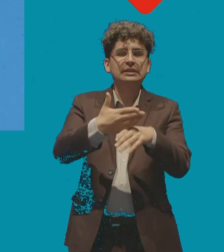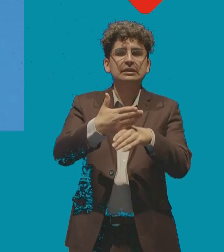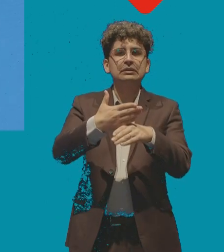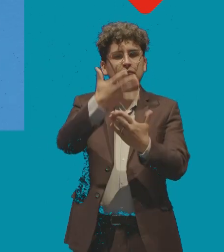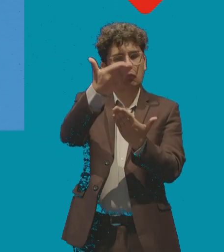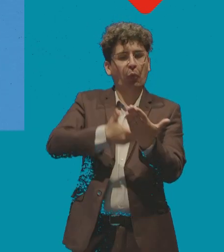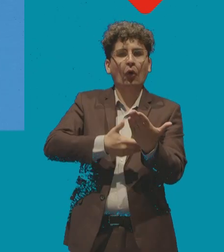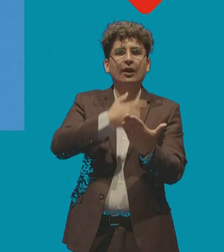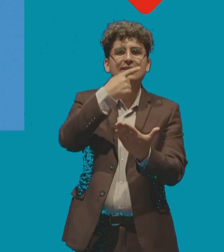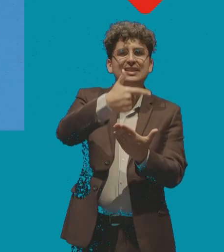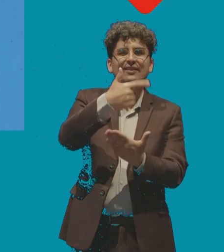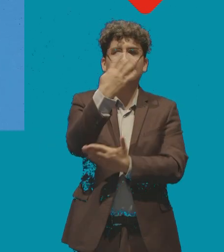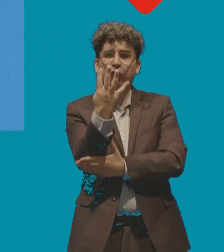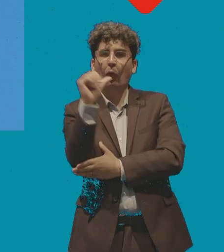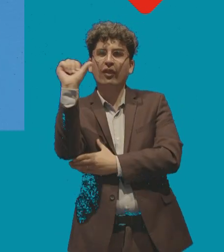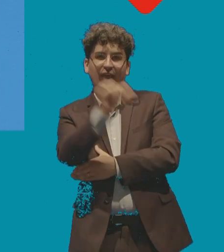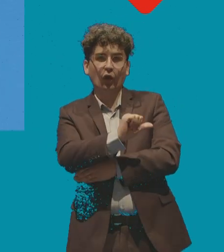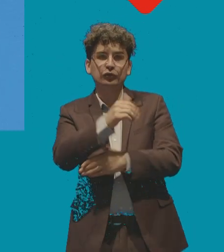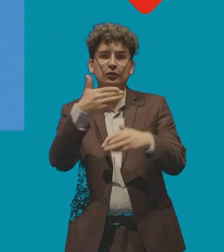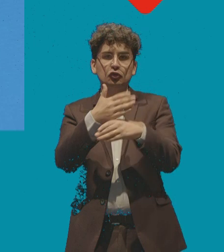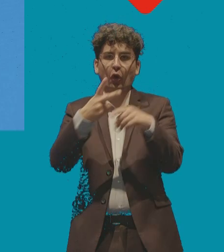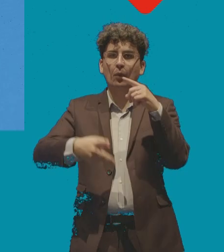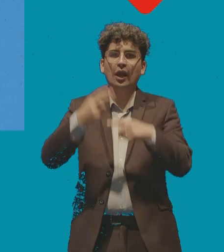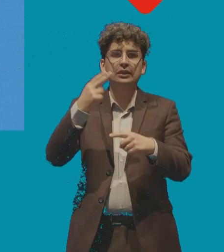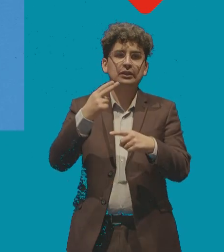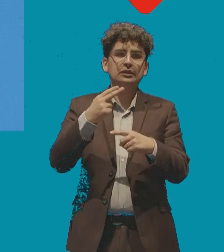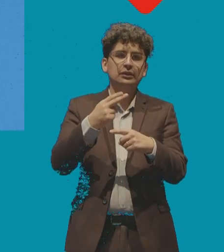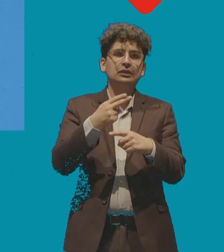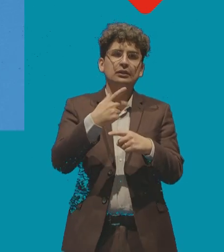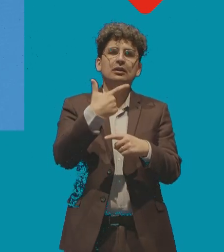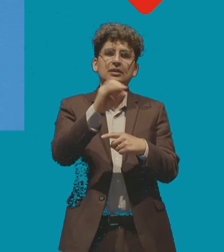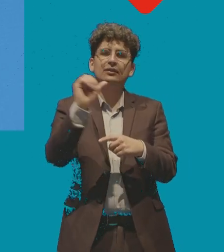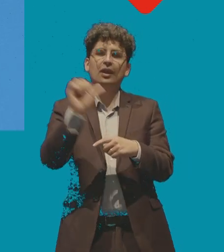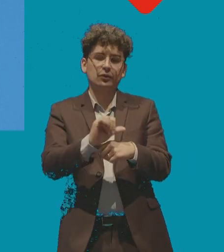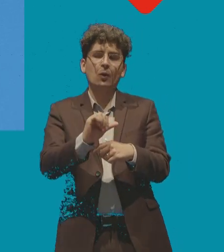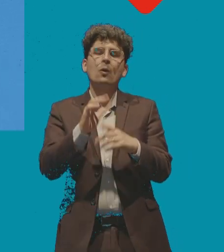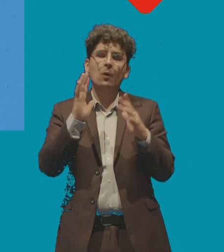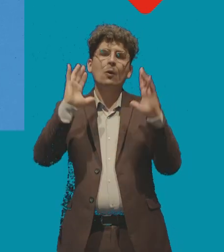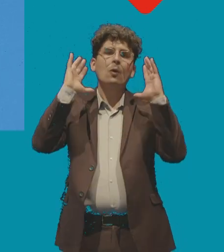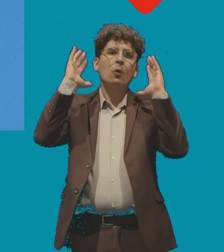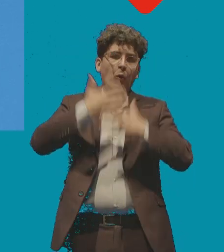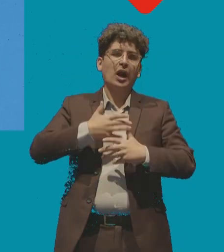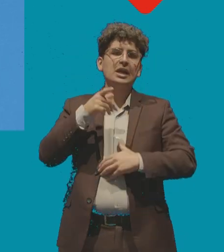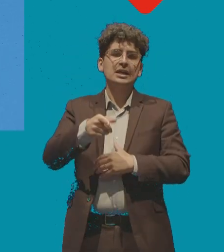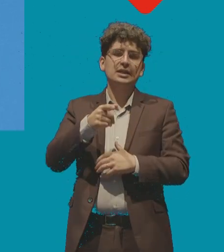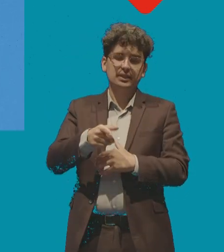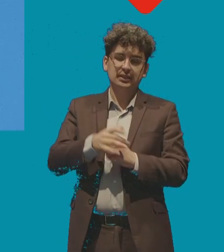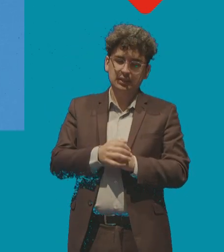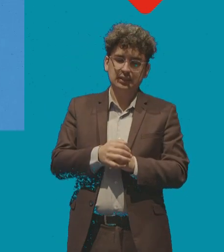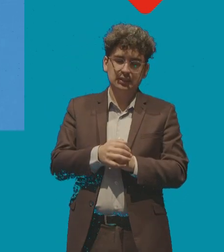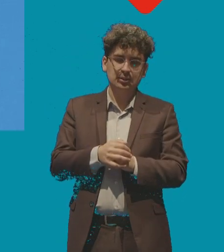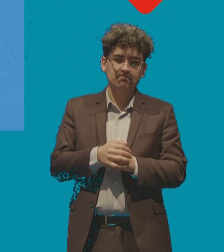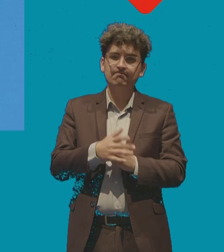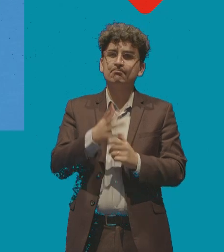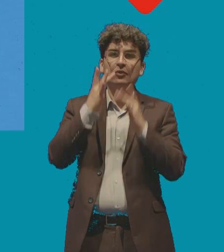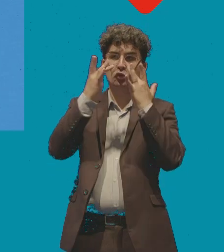70,000 civil service job cuts being at risk to pay for a rise in defence spending is deeply worrying. But what it shows is a desperate and